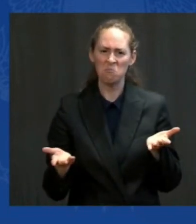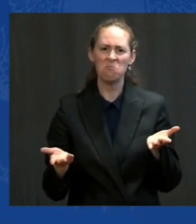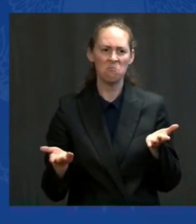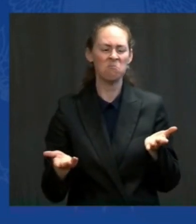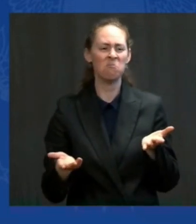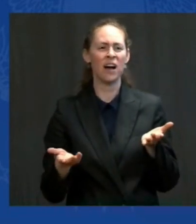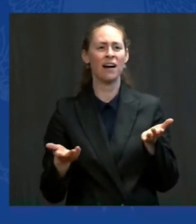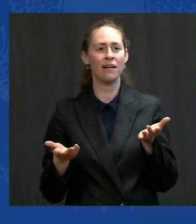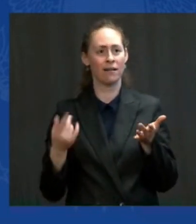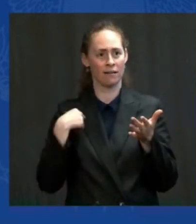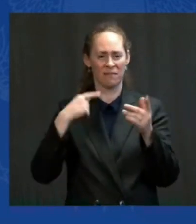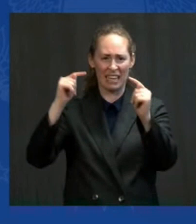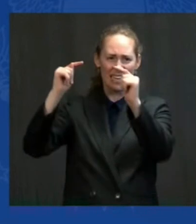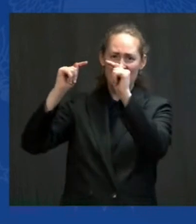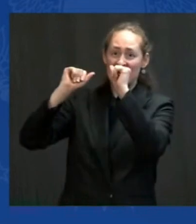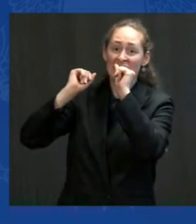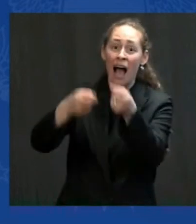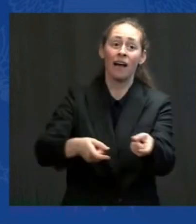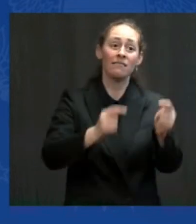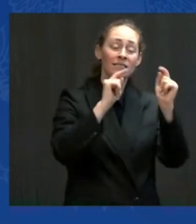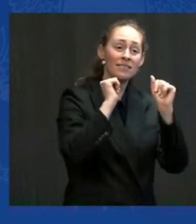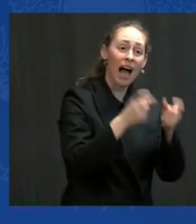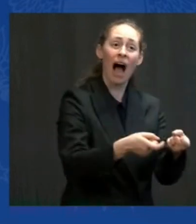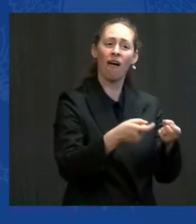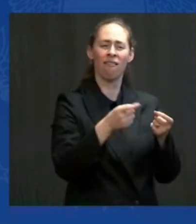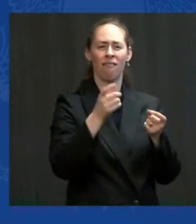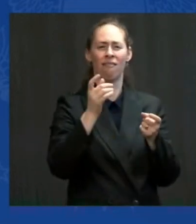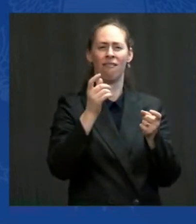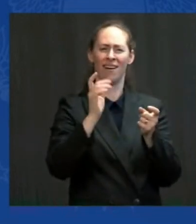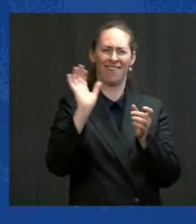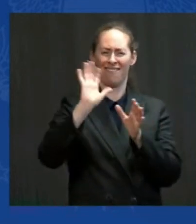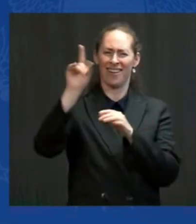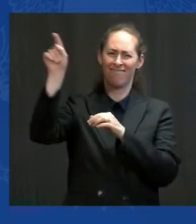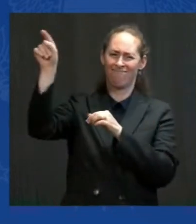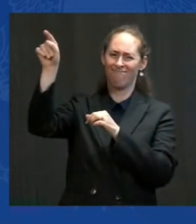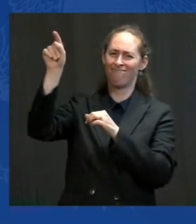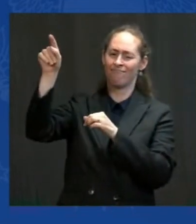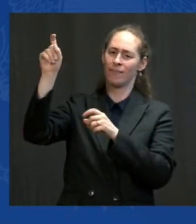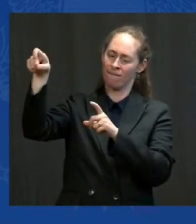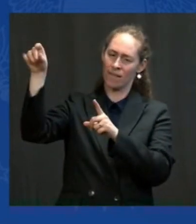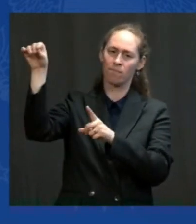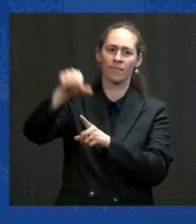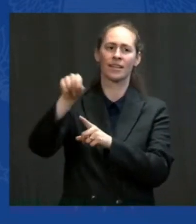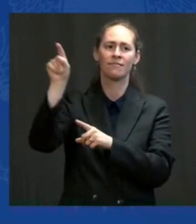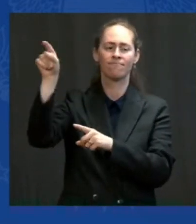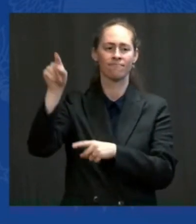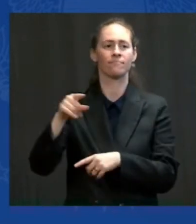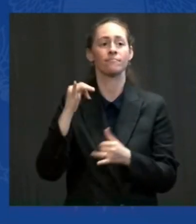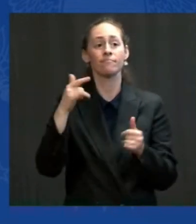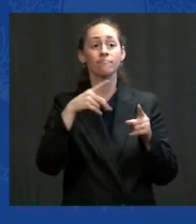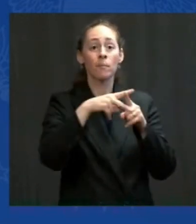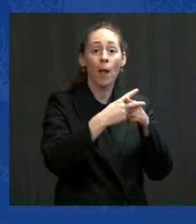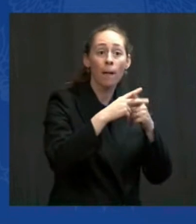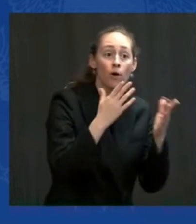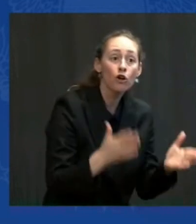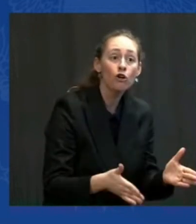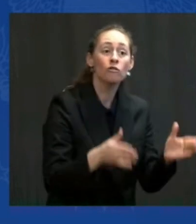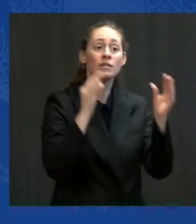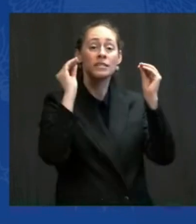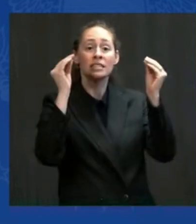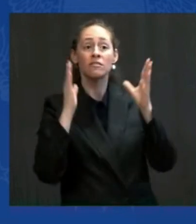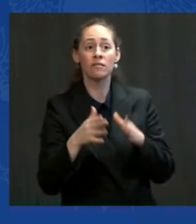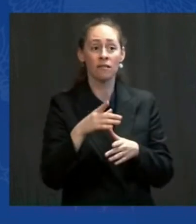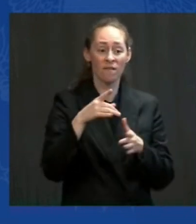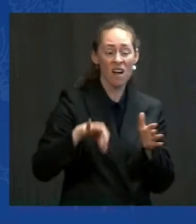people. The fact of the matter is, a lot of you, if you're a plumber and a teacher, you're probably paying at 25,